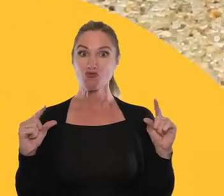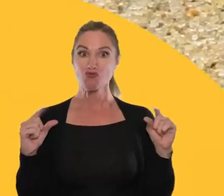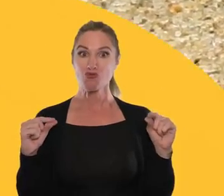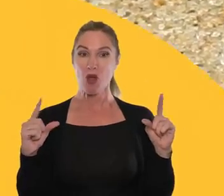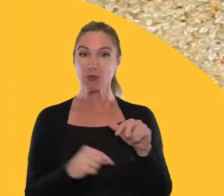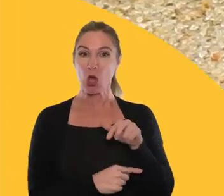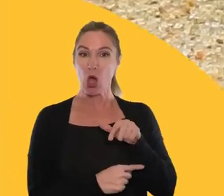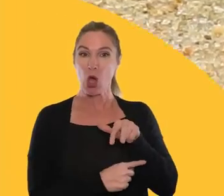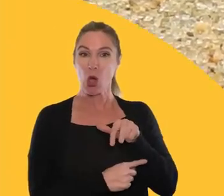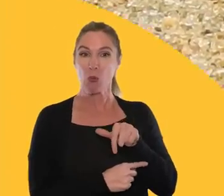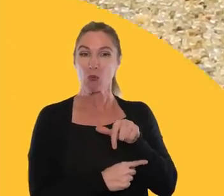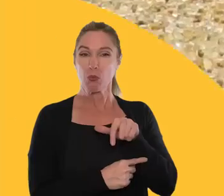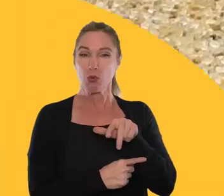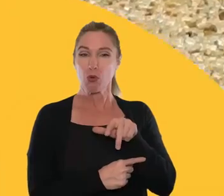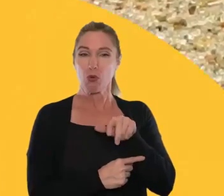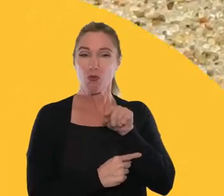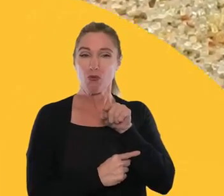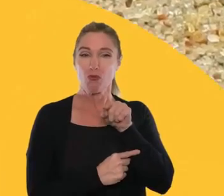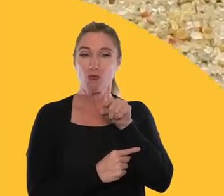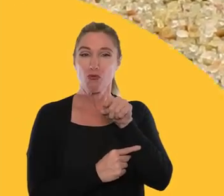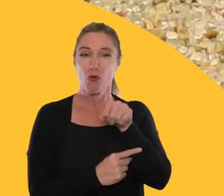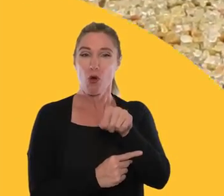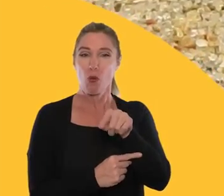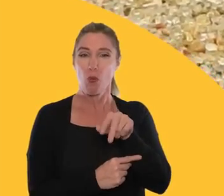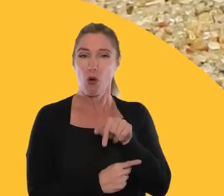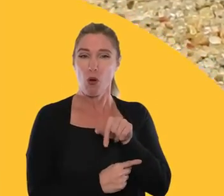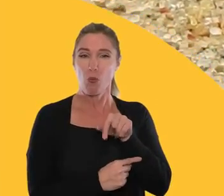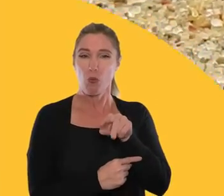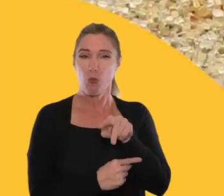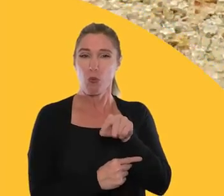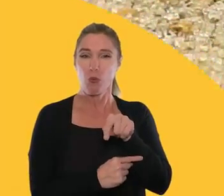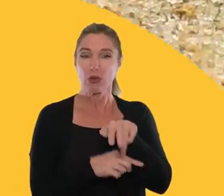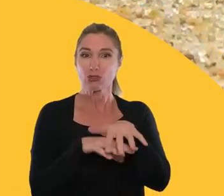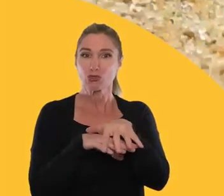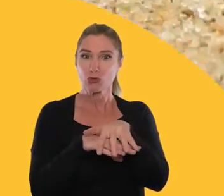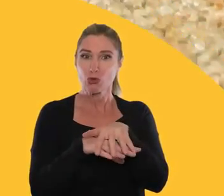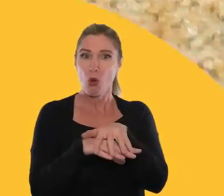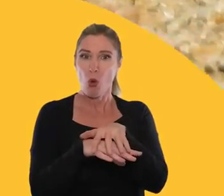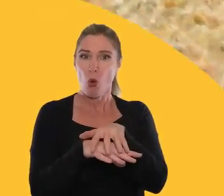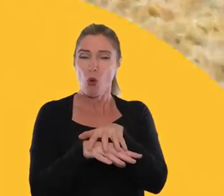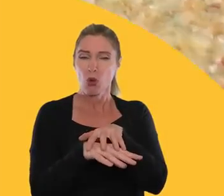crabs move forward very